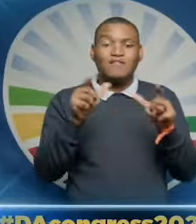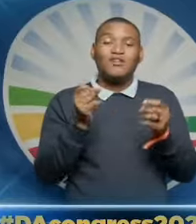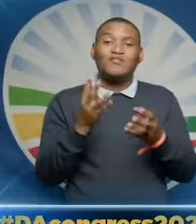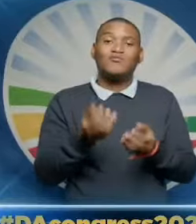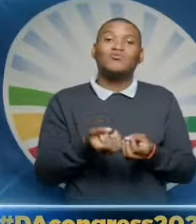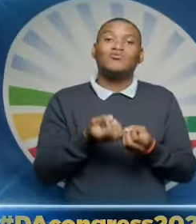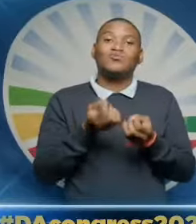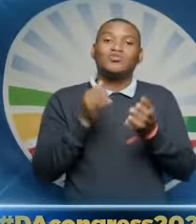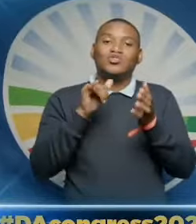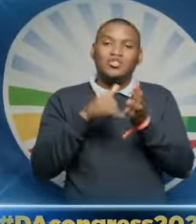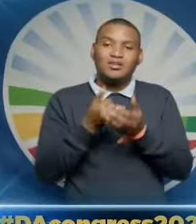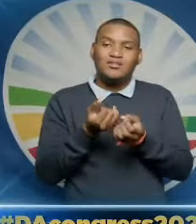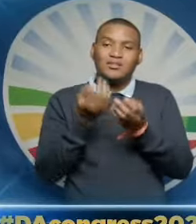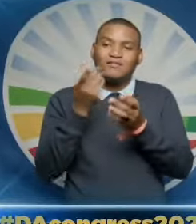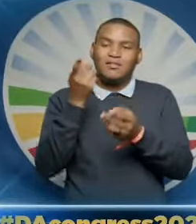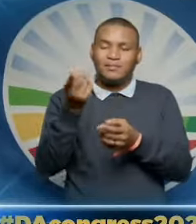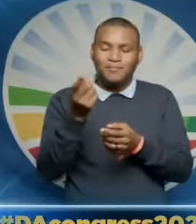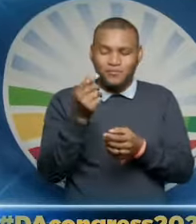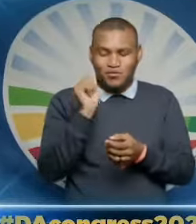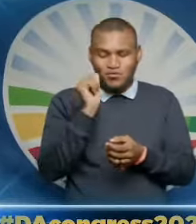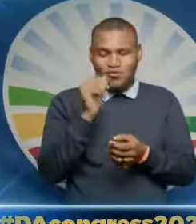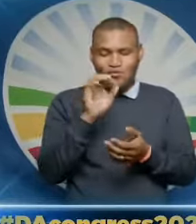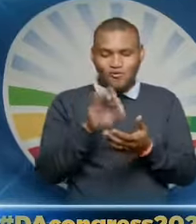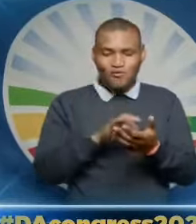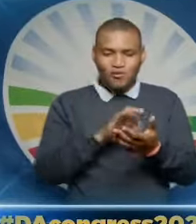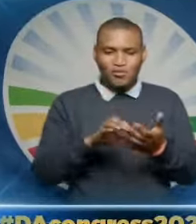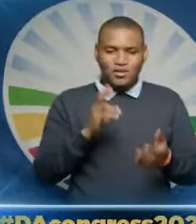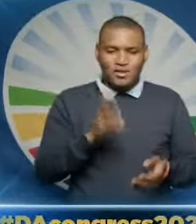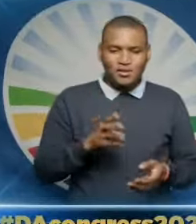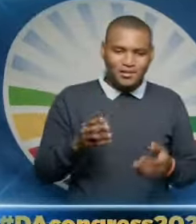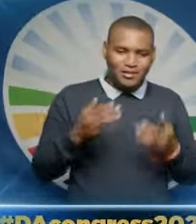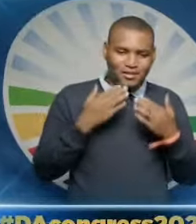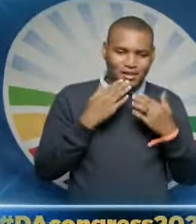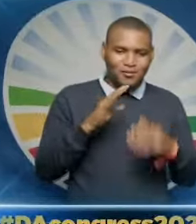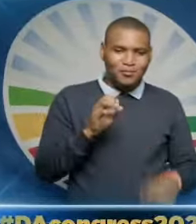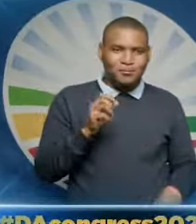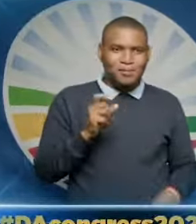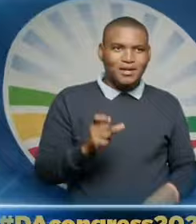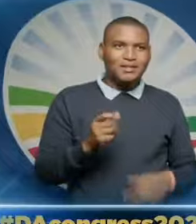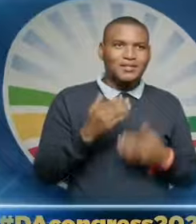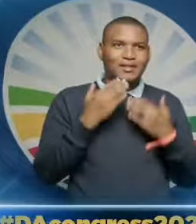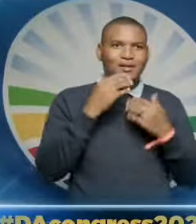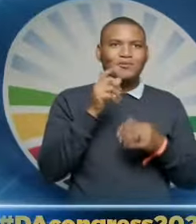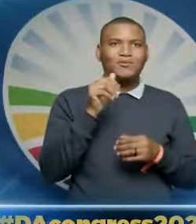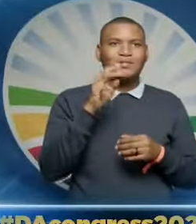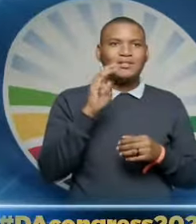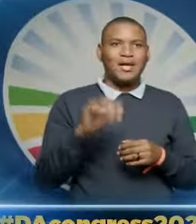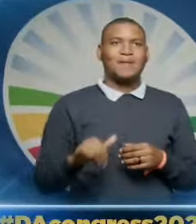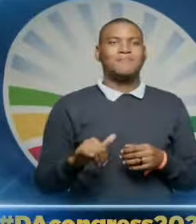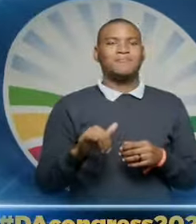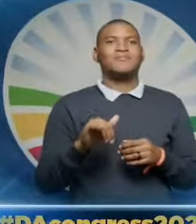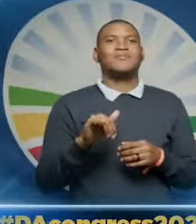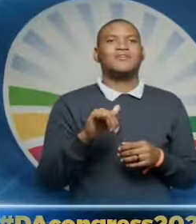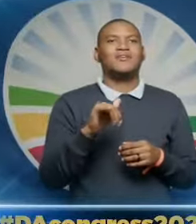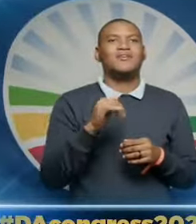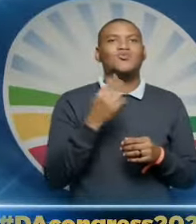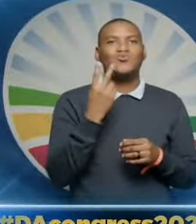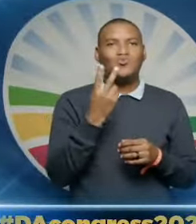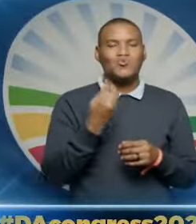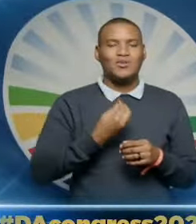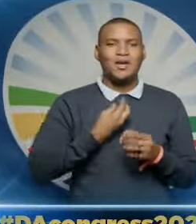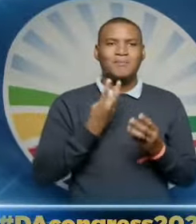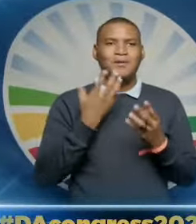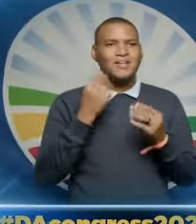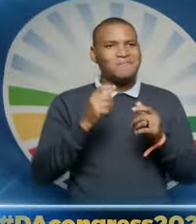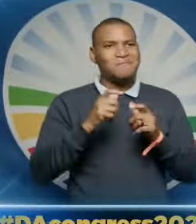entrust them with your vote again. Thank you, Bex. Thank you, Tammy. Two young people that are having a massive